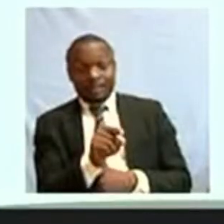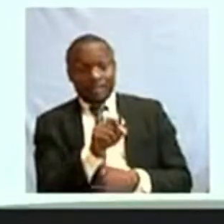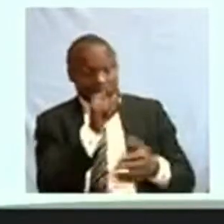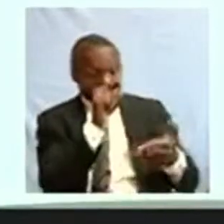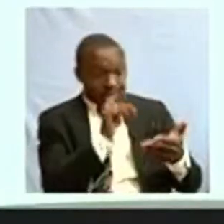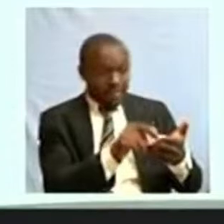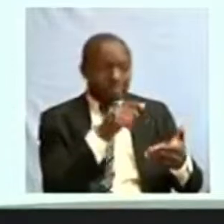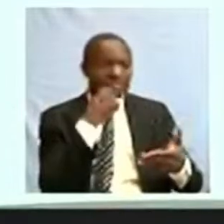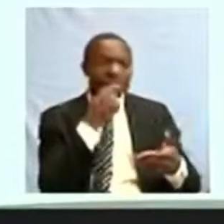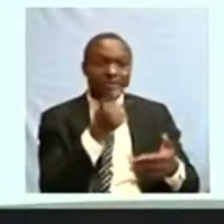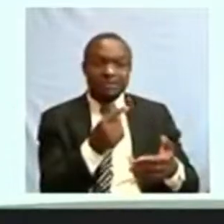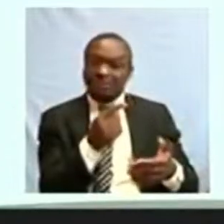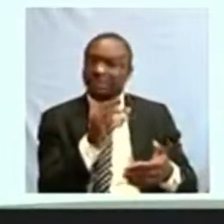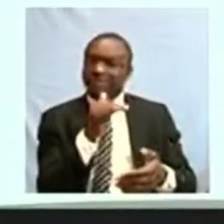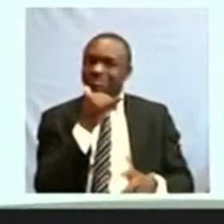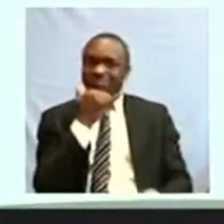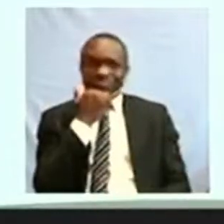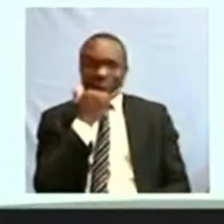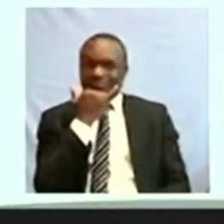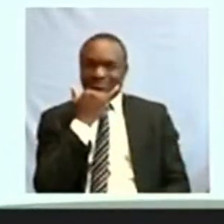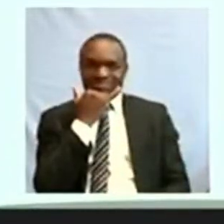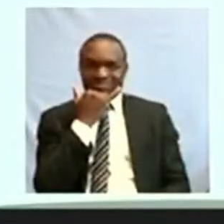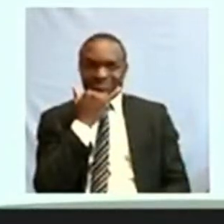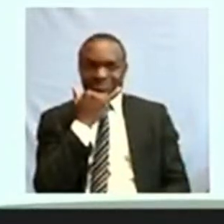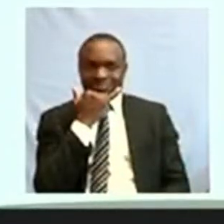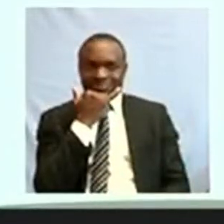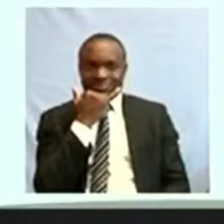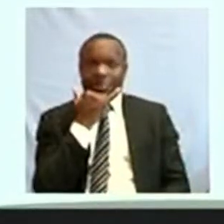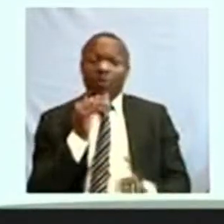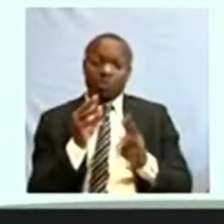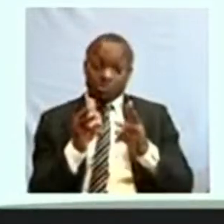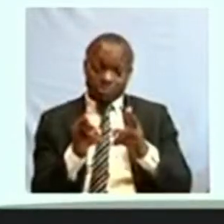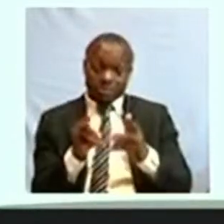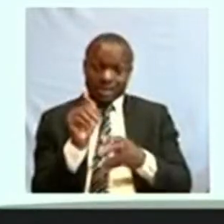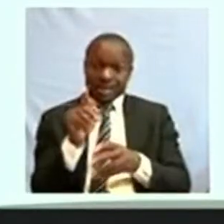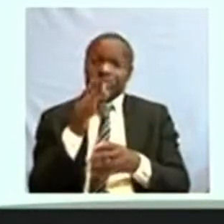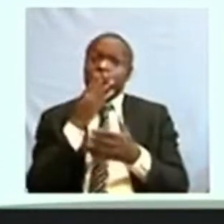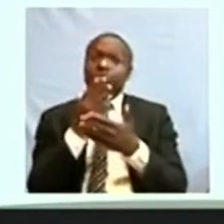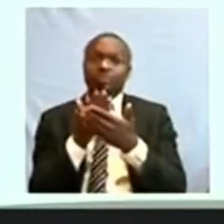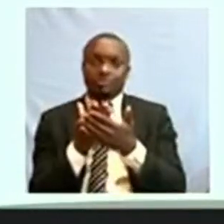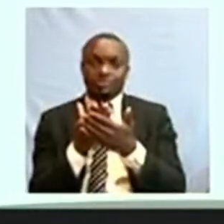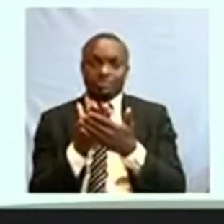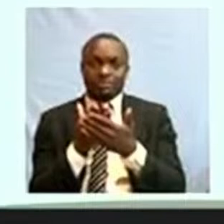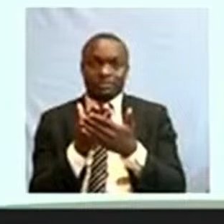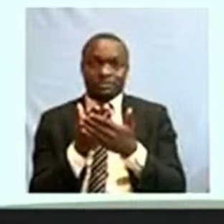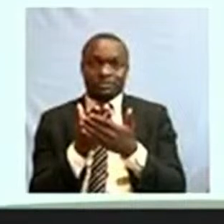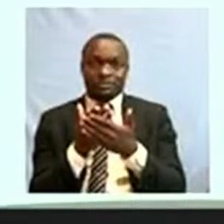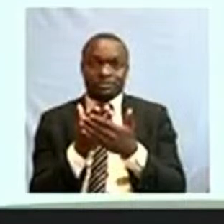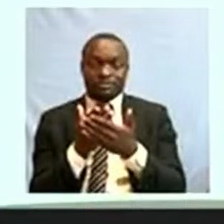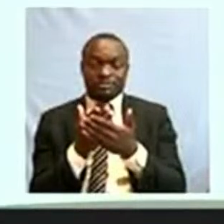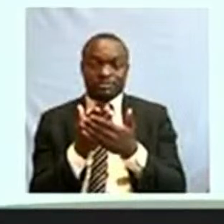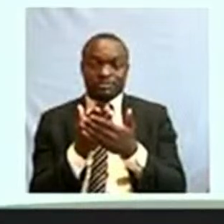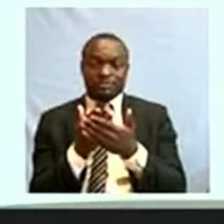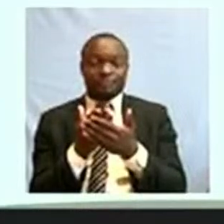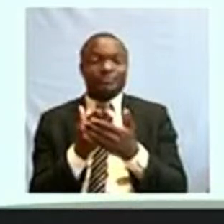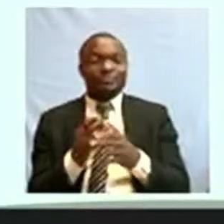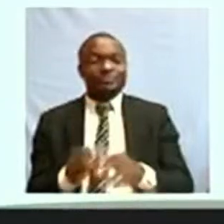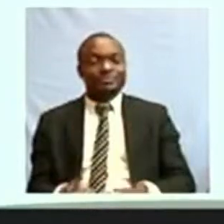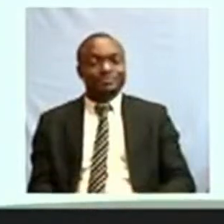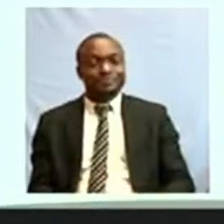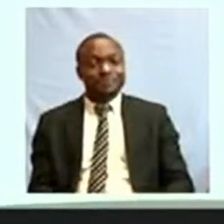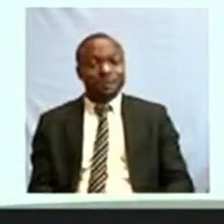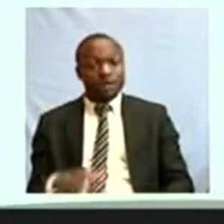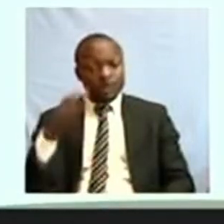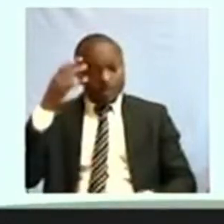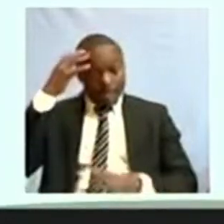mentioning is a long cut. So that way it's been good because there's when the